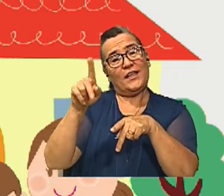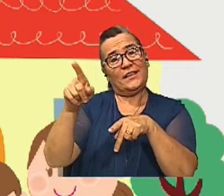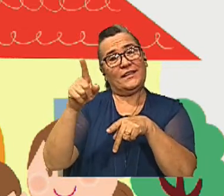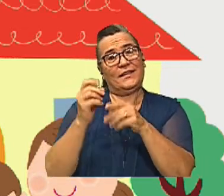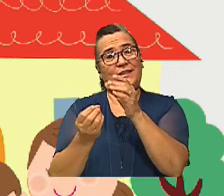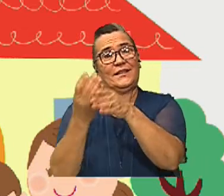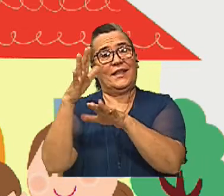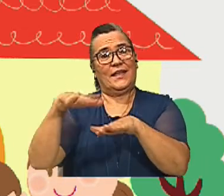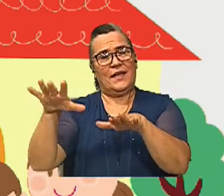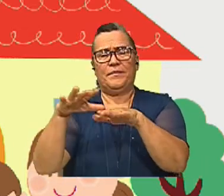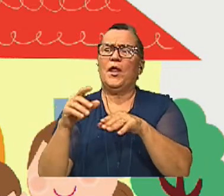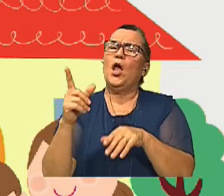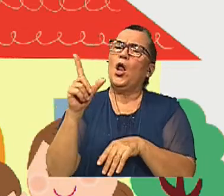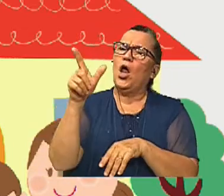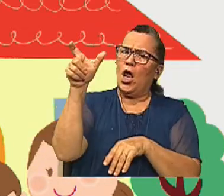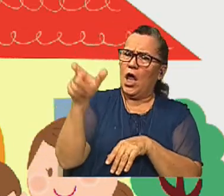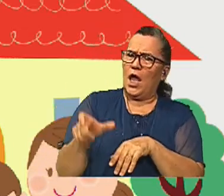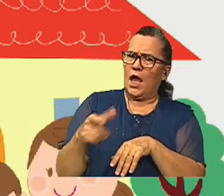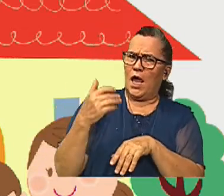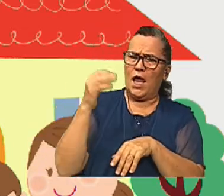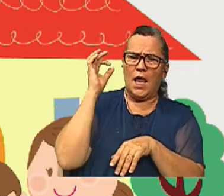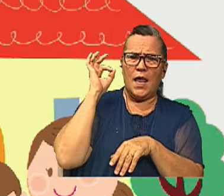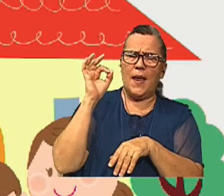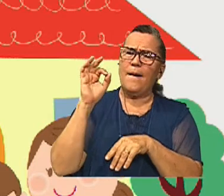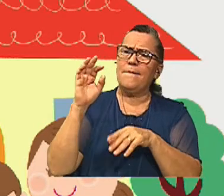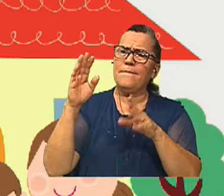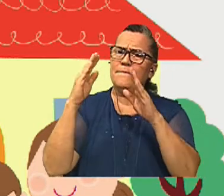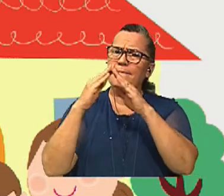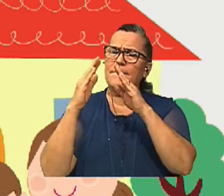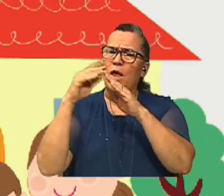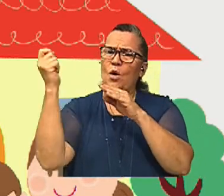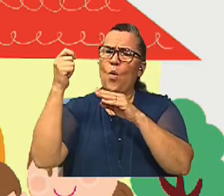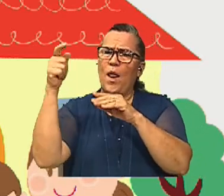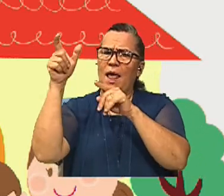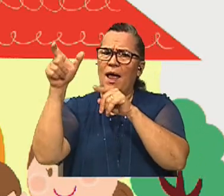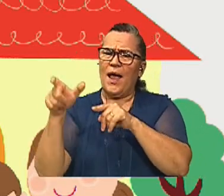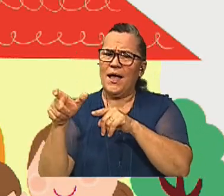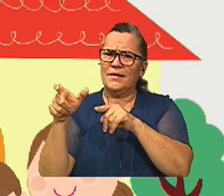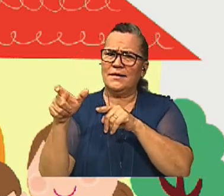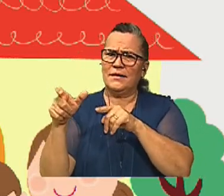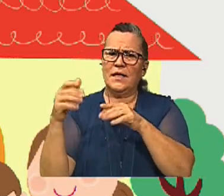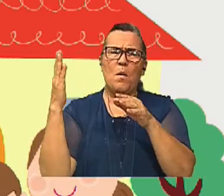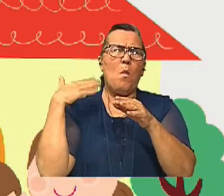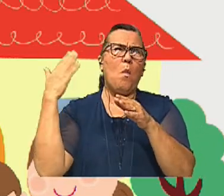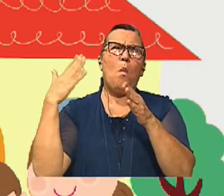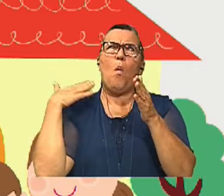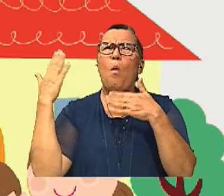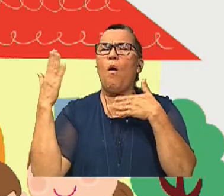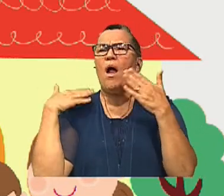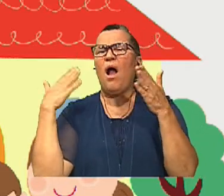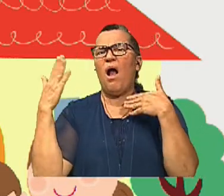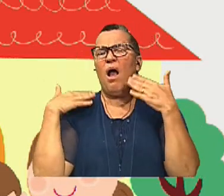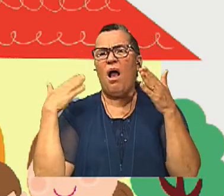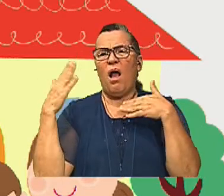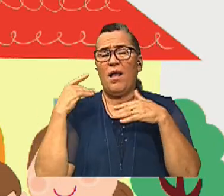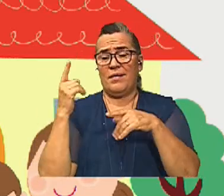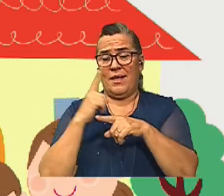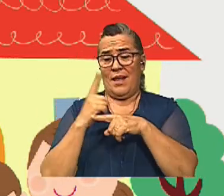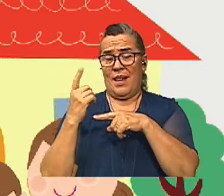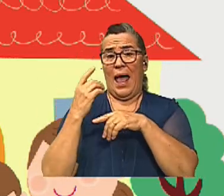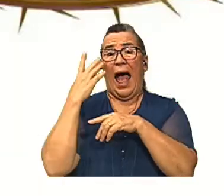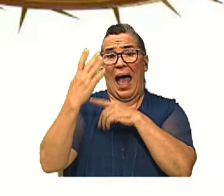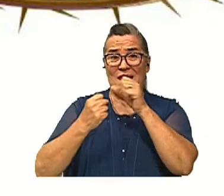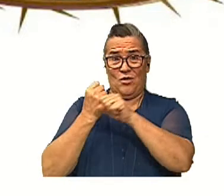lives in Guanacaste with her family. Guanacaste is very hot. Last year,